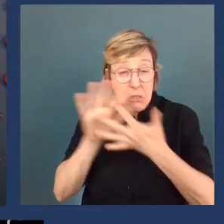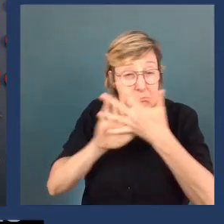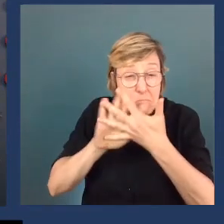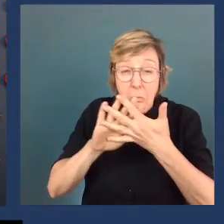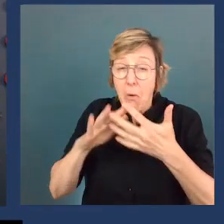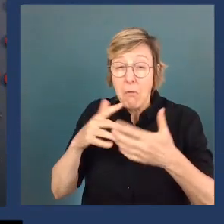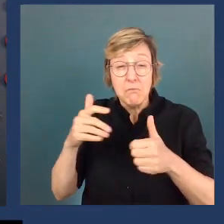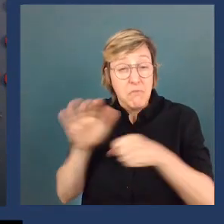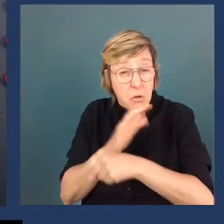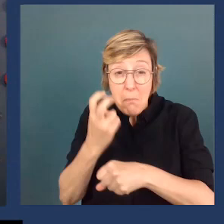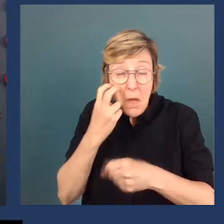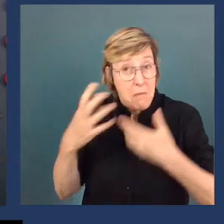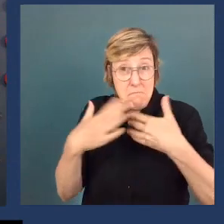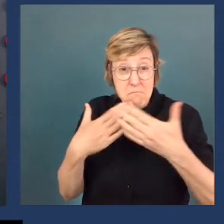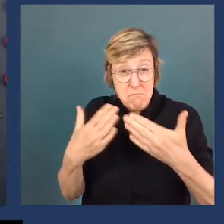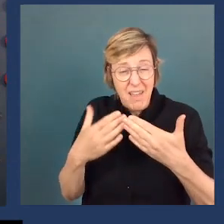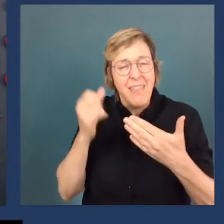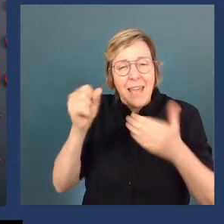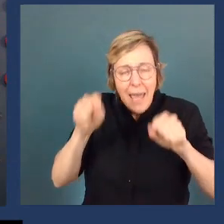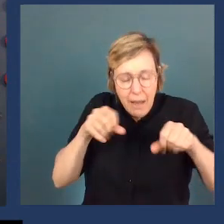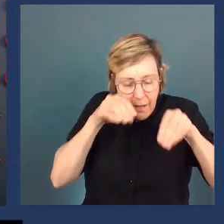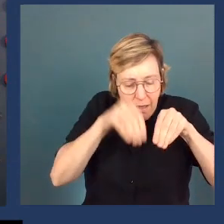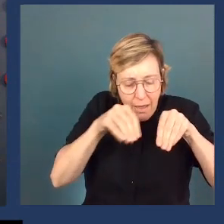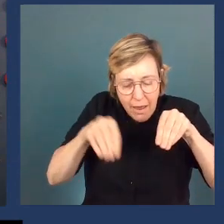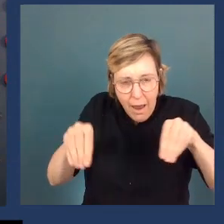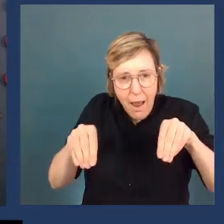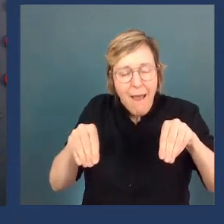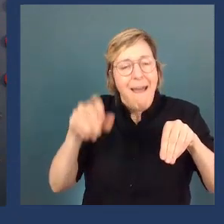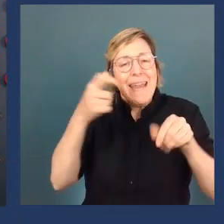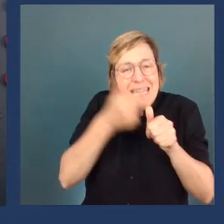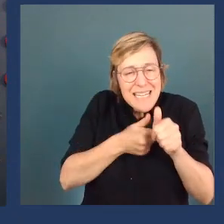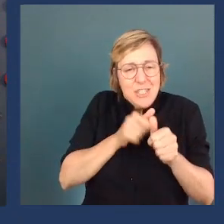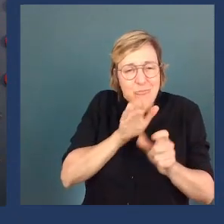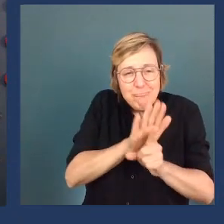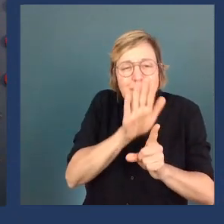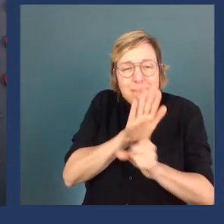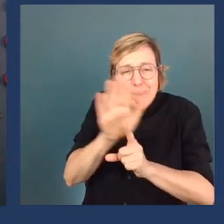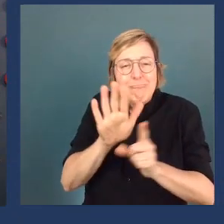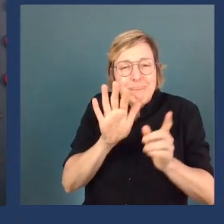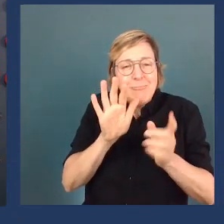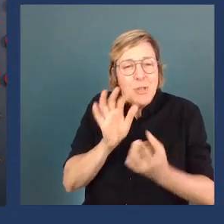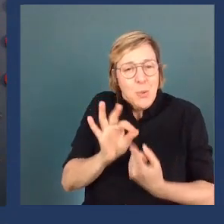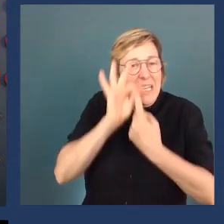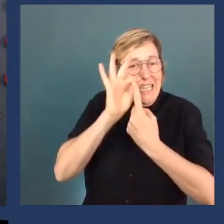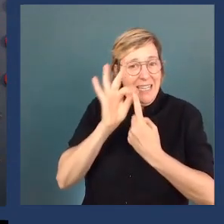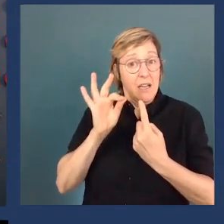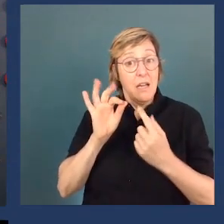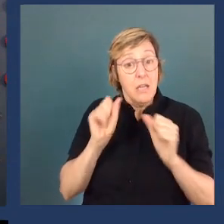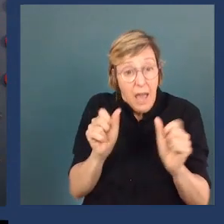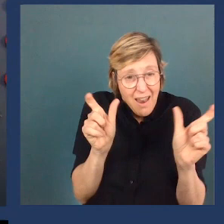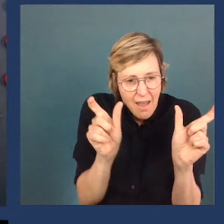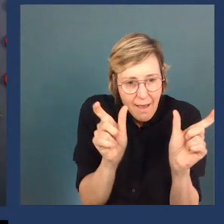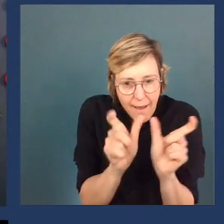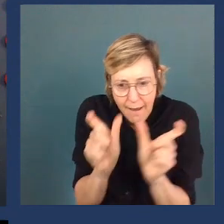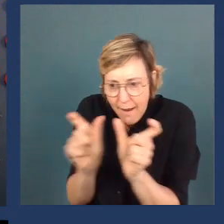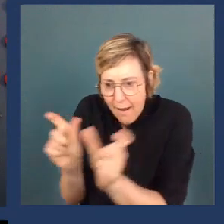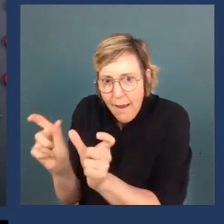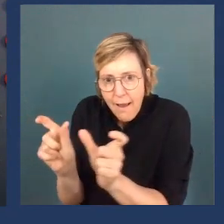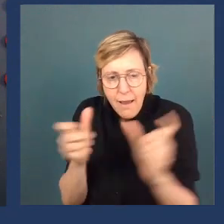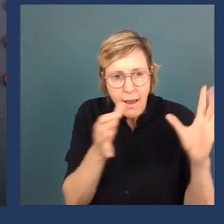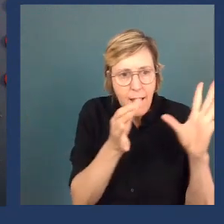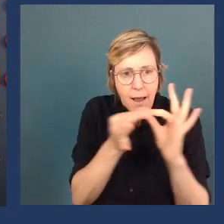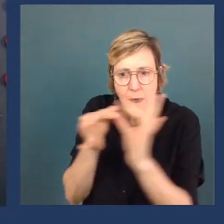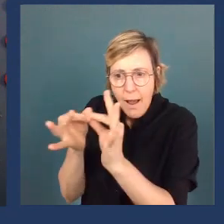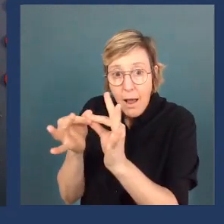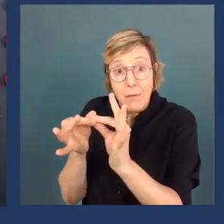are each tactily unique, and they represent a line of code. And when you string them together into the hub, you